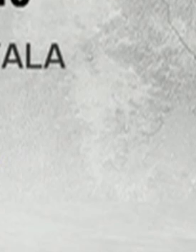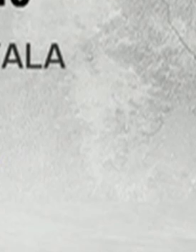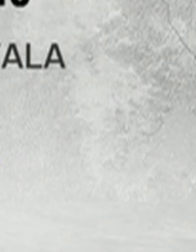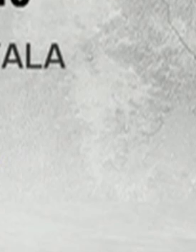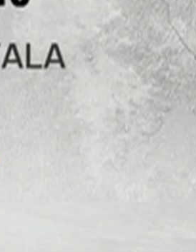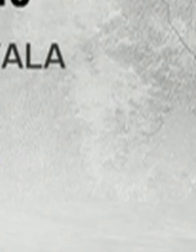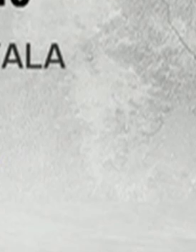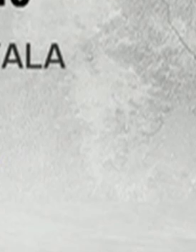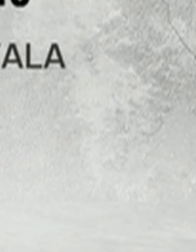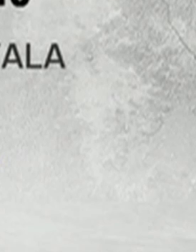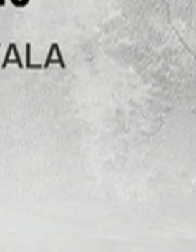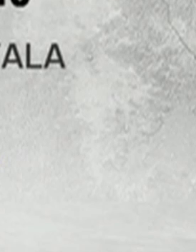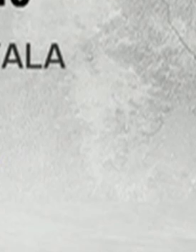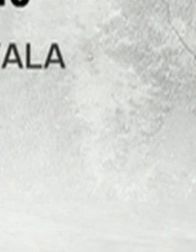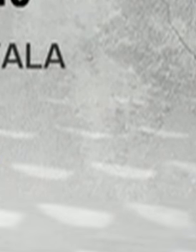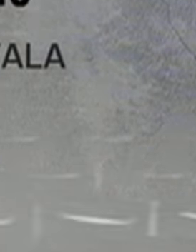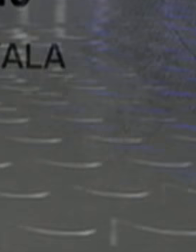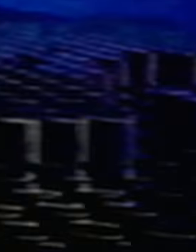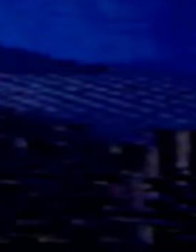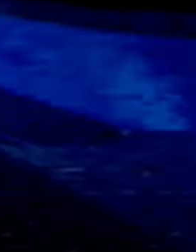barrel.